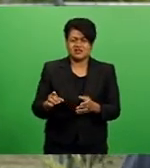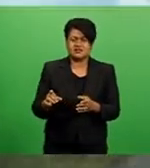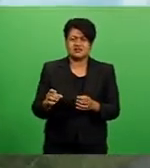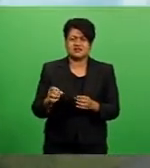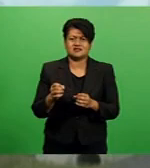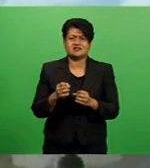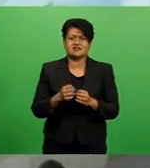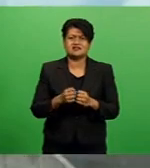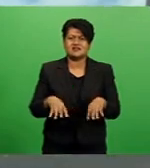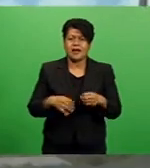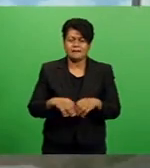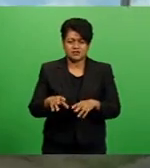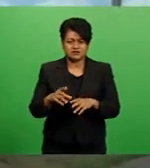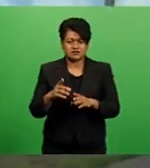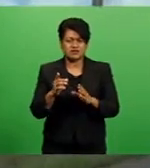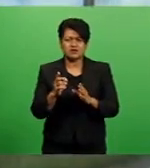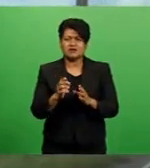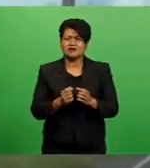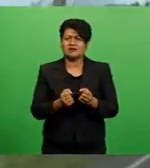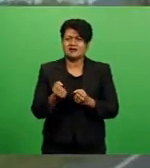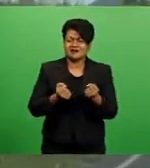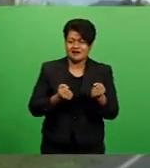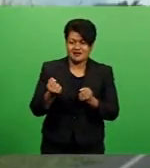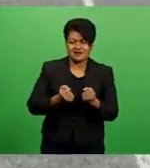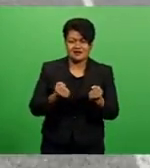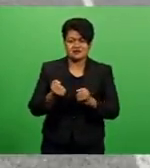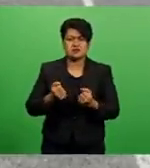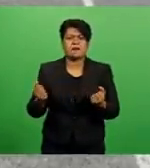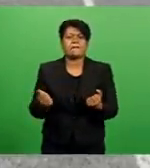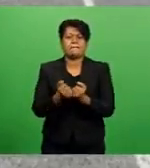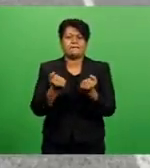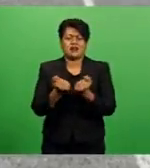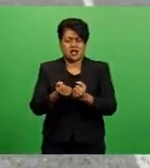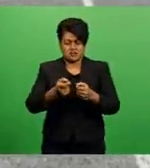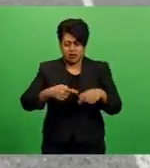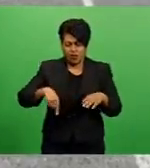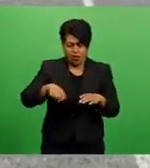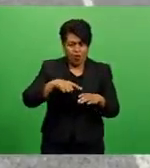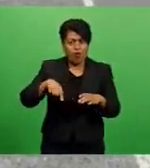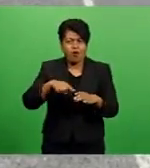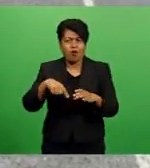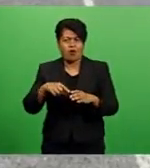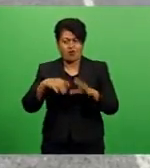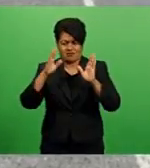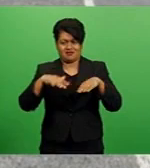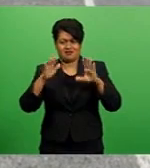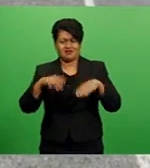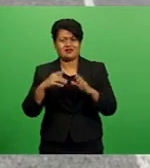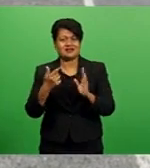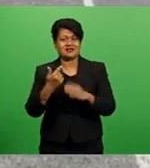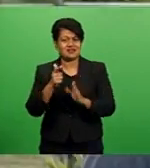vehicles. Like a lot of potholes over here. Like whenever the rainy season, you can see all the potholes, and